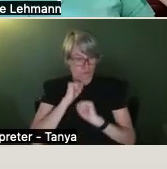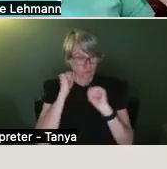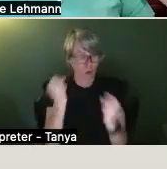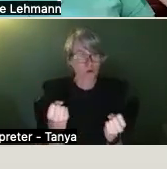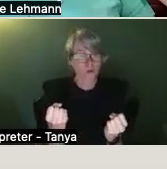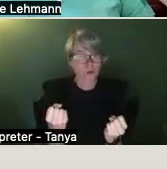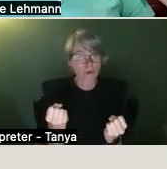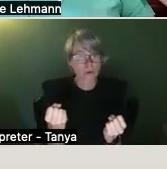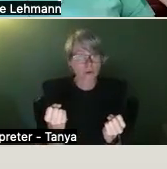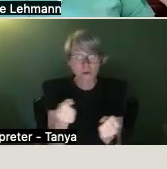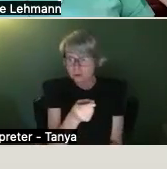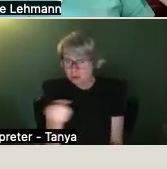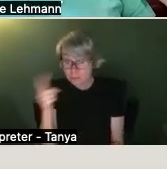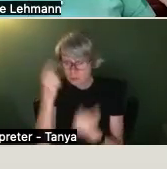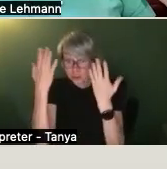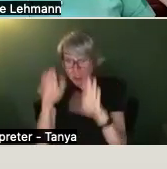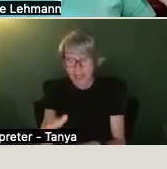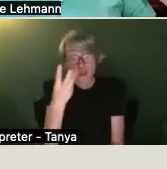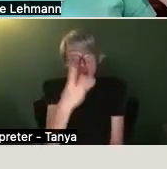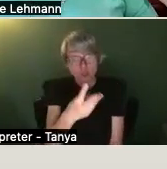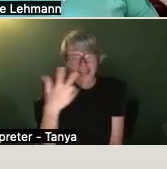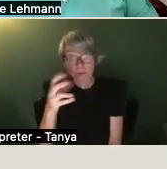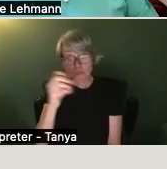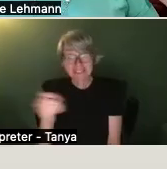38% of those deaths are preventable,